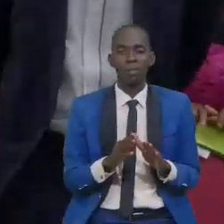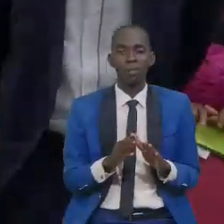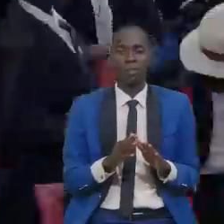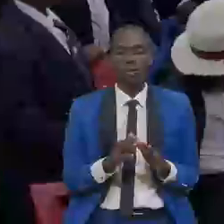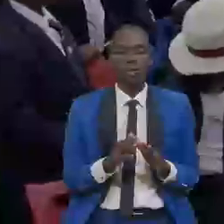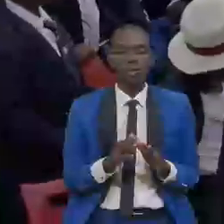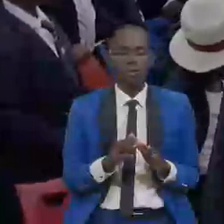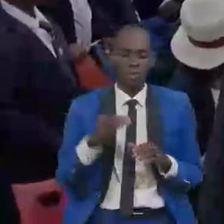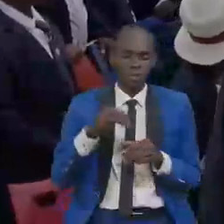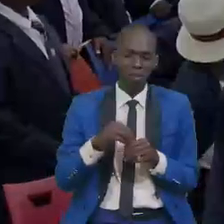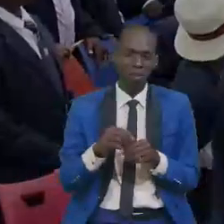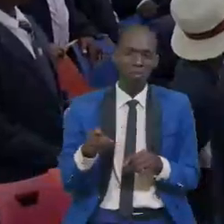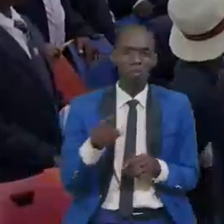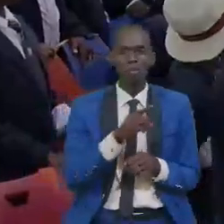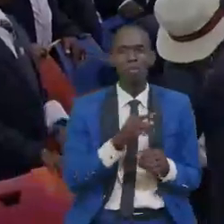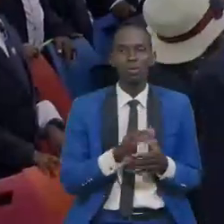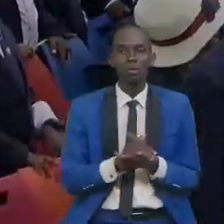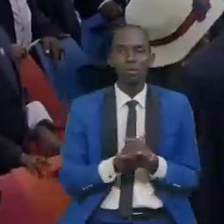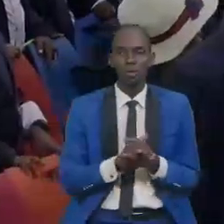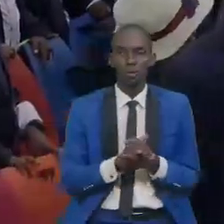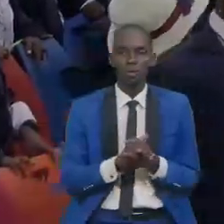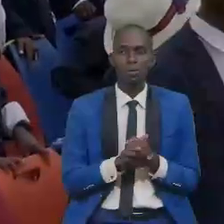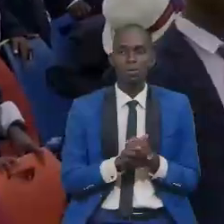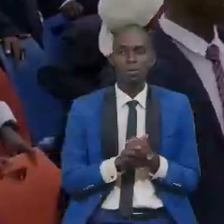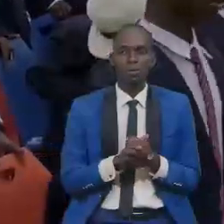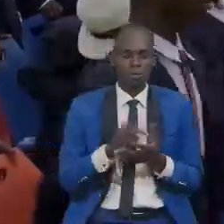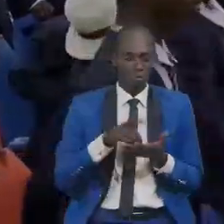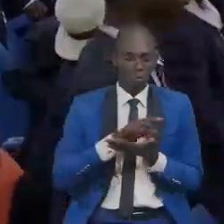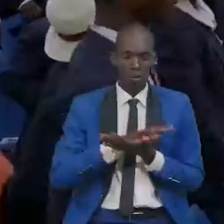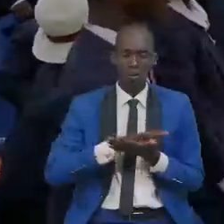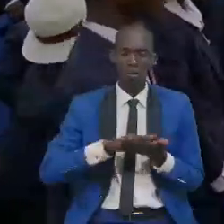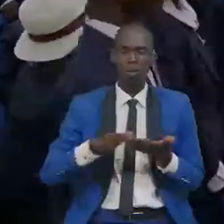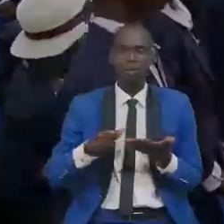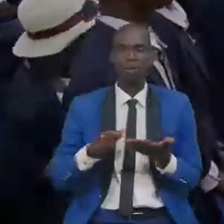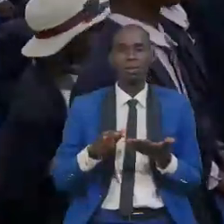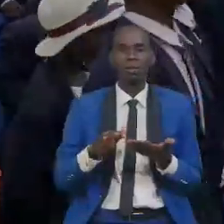within you you purity